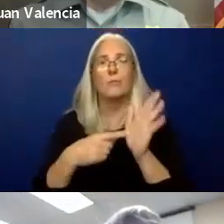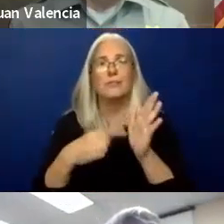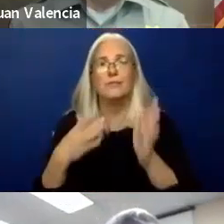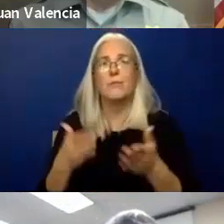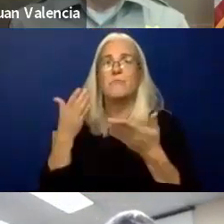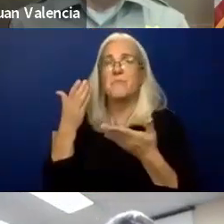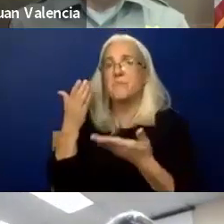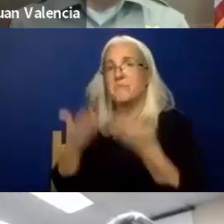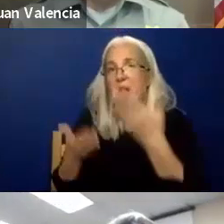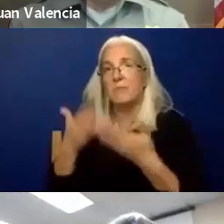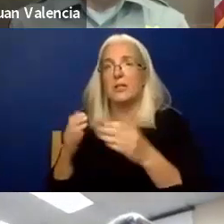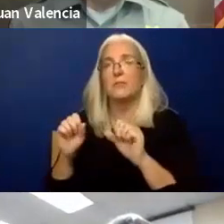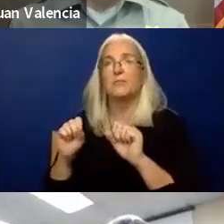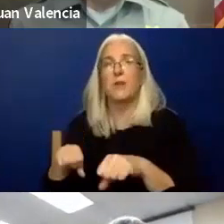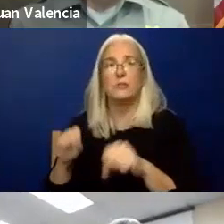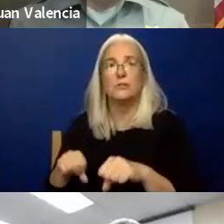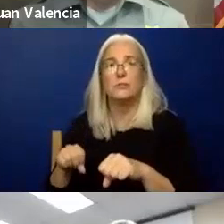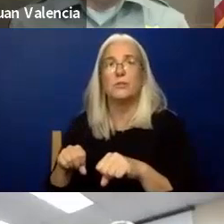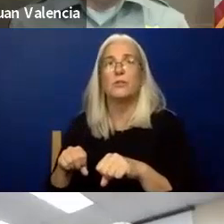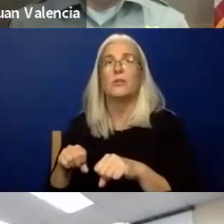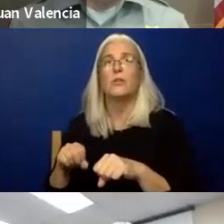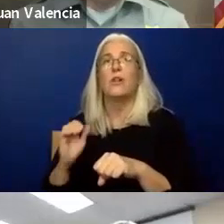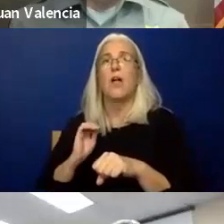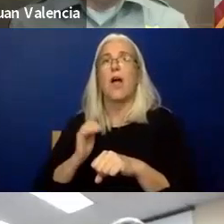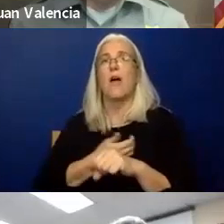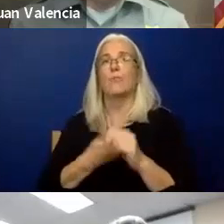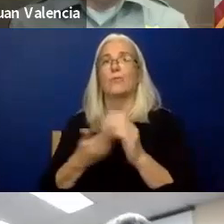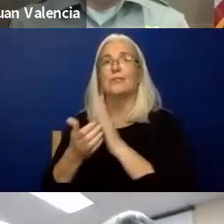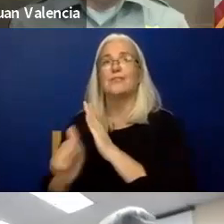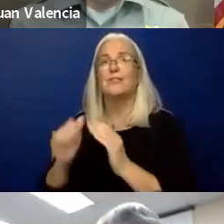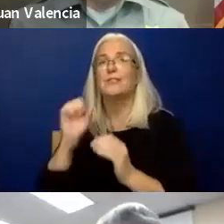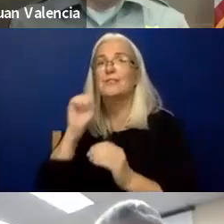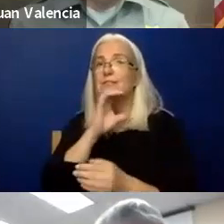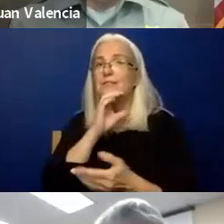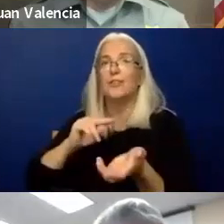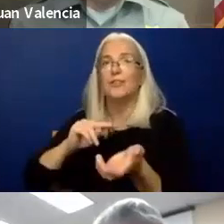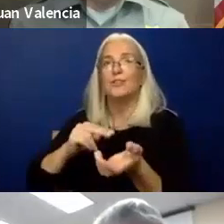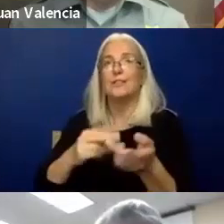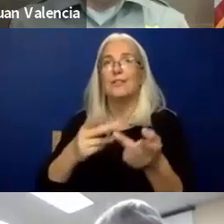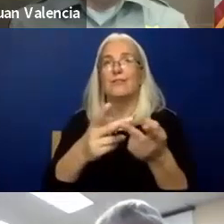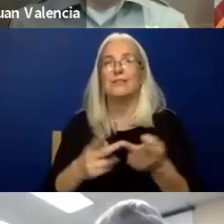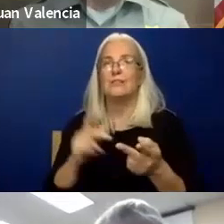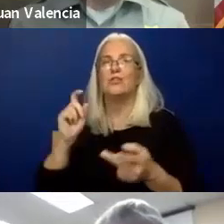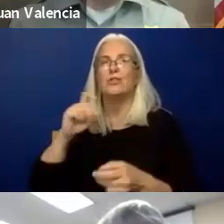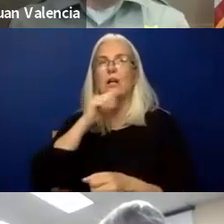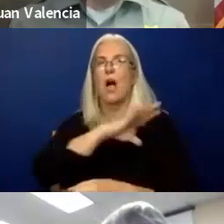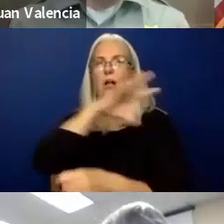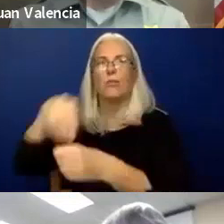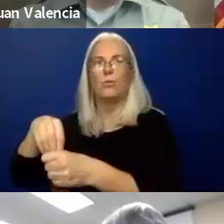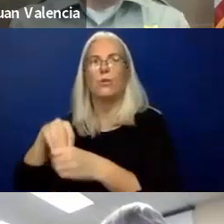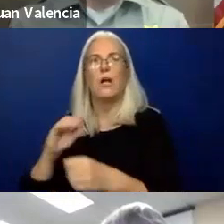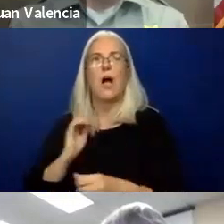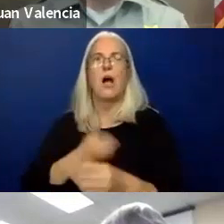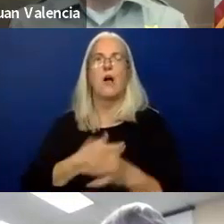our skilled nursing metrics out of our overall metrics. We've been hit hard by